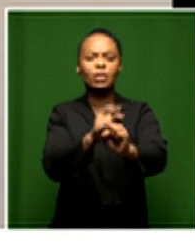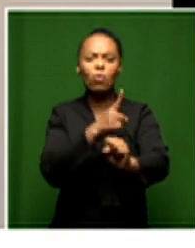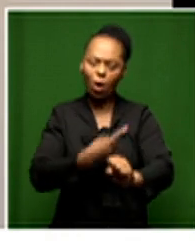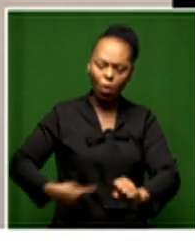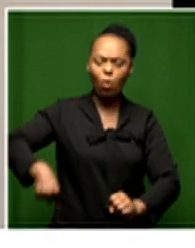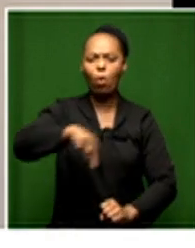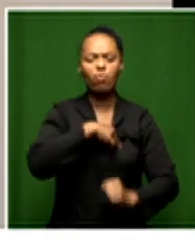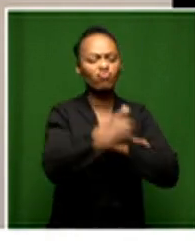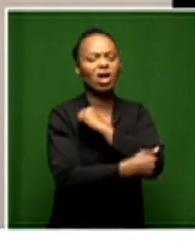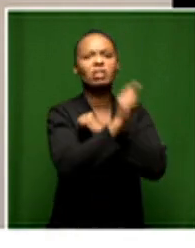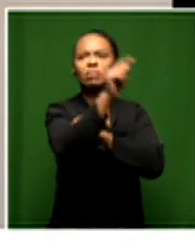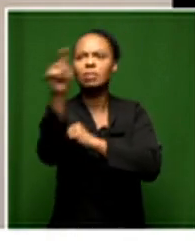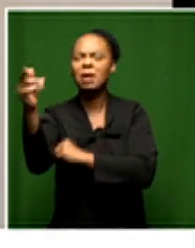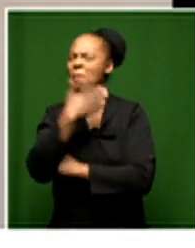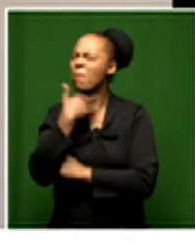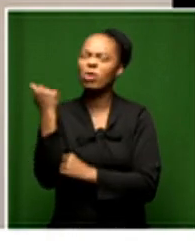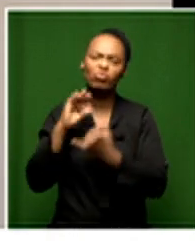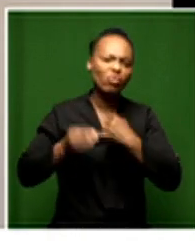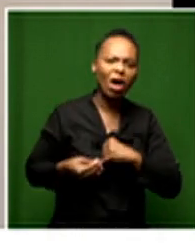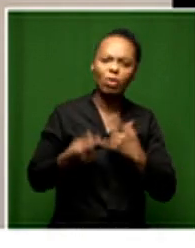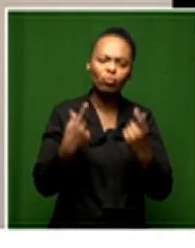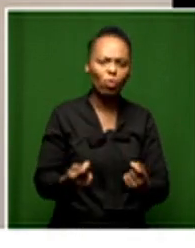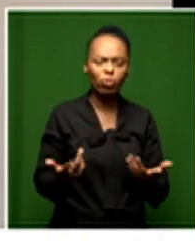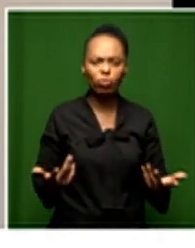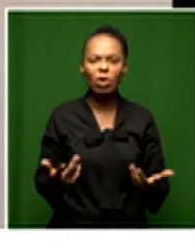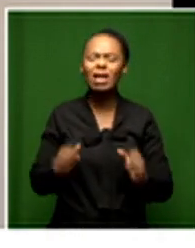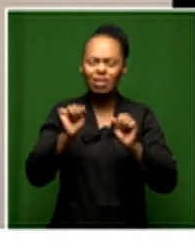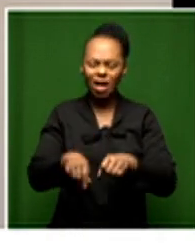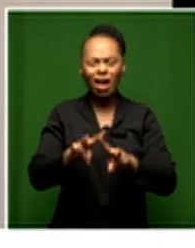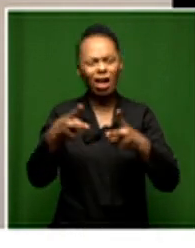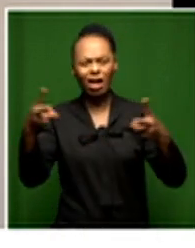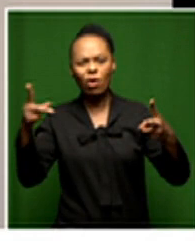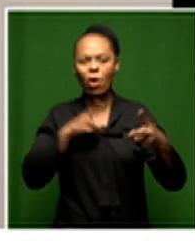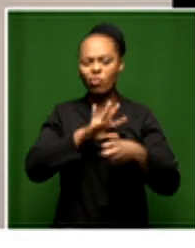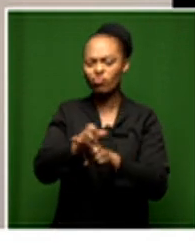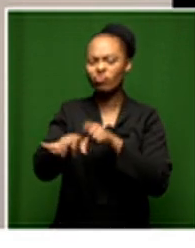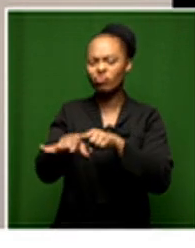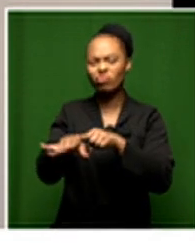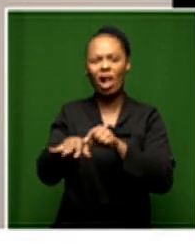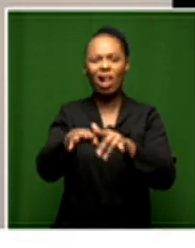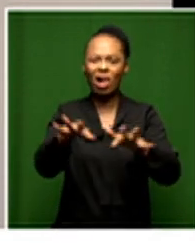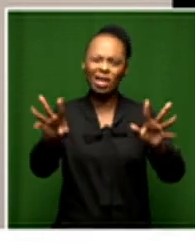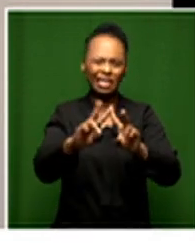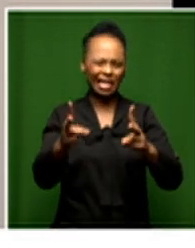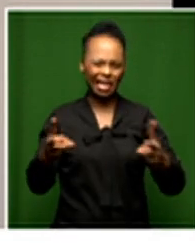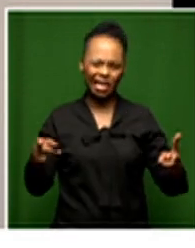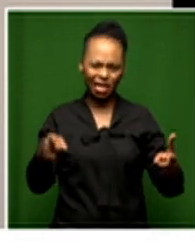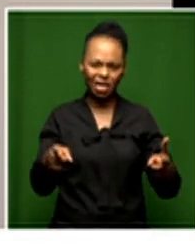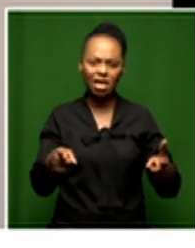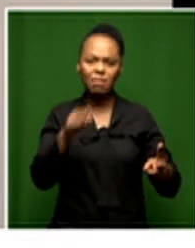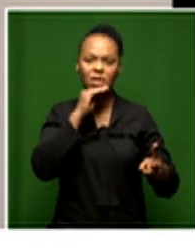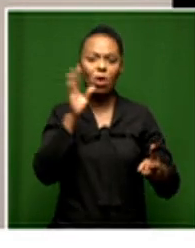best. Of course, there are hurdles, especially with the variants, because not all the vaccines are as